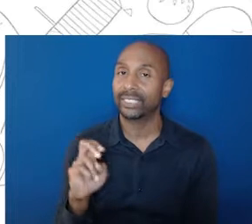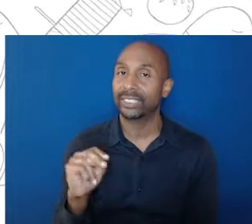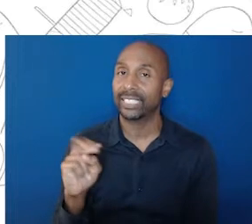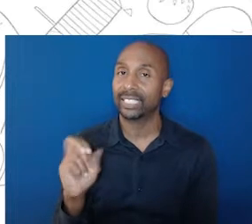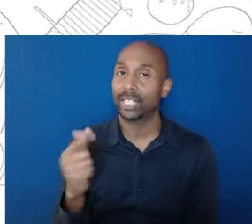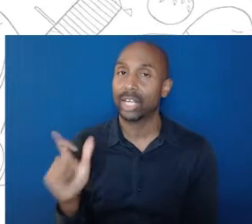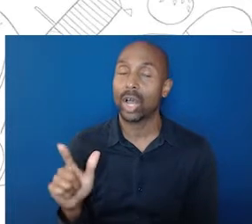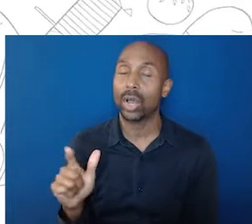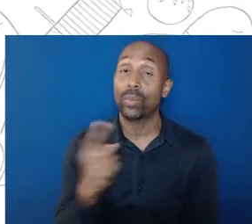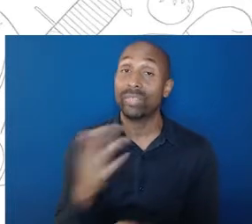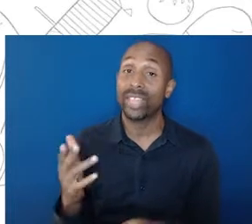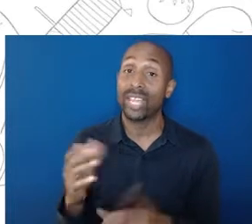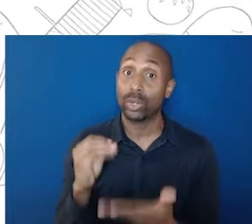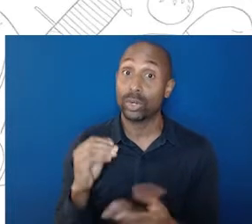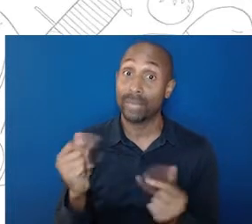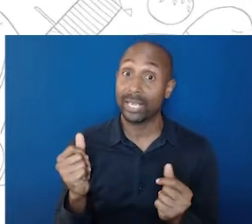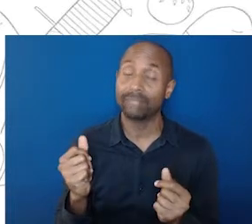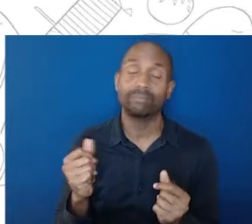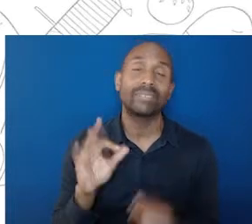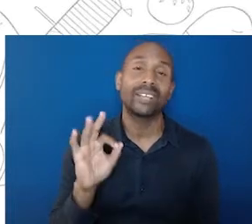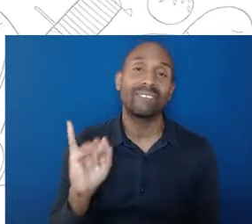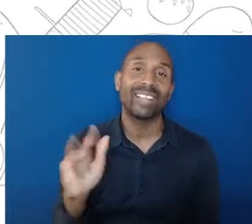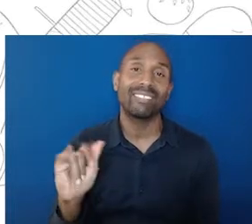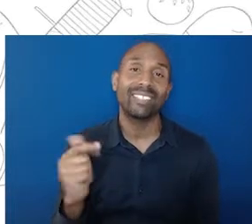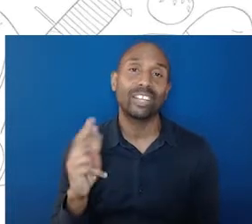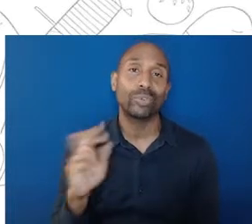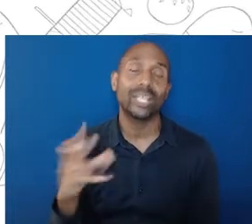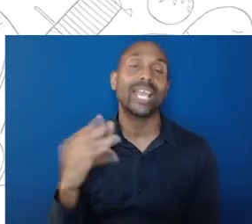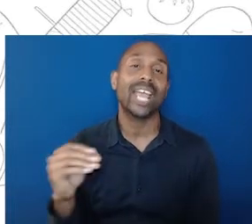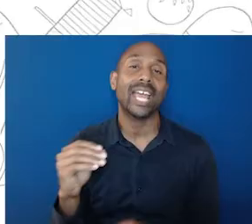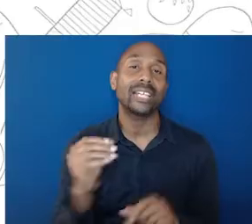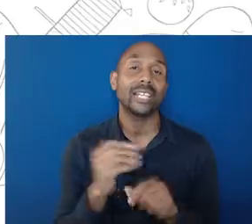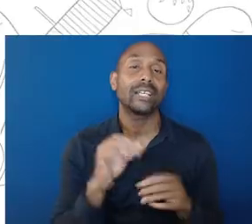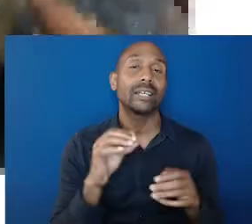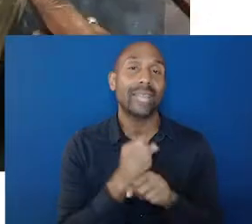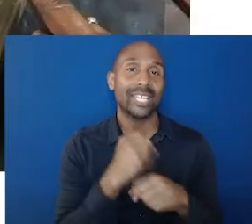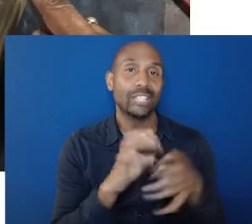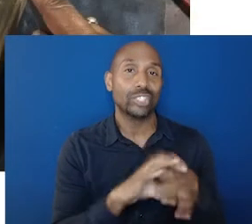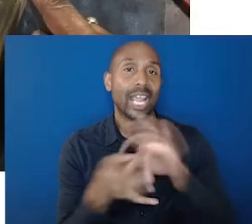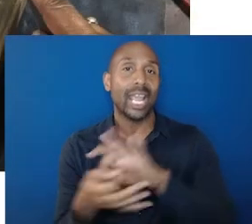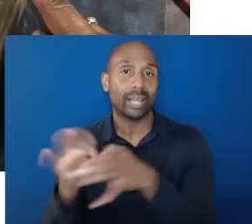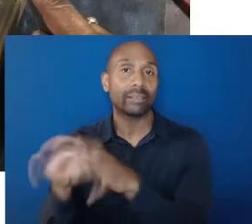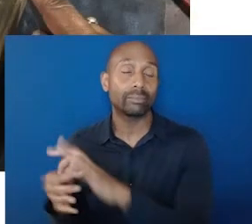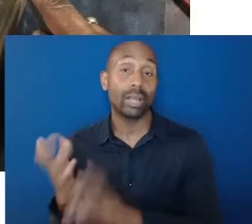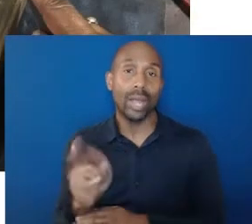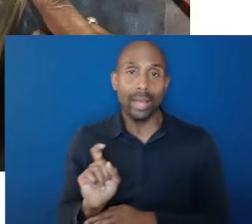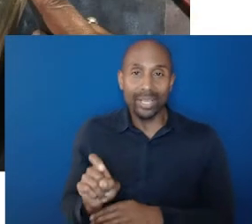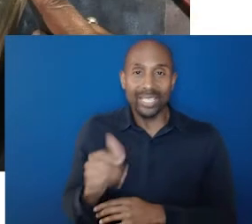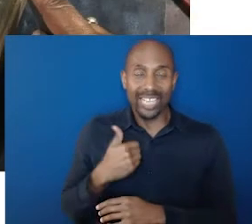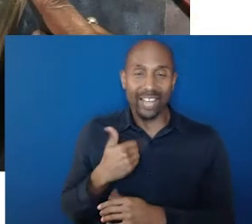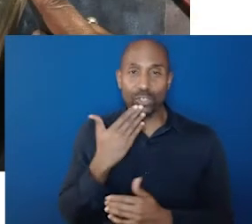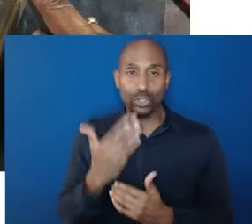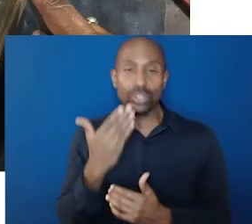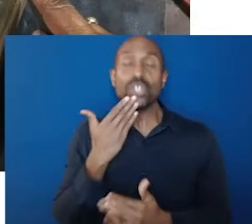learn right off the bat is filigree and chain making, because you need to be you need a lot of dexterity, and you